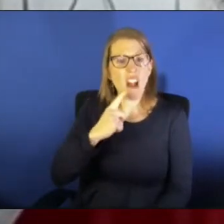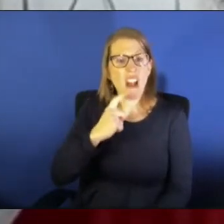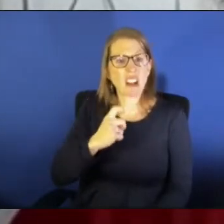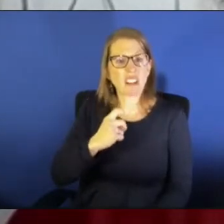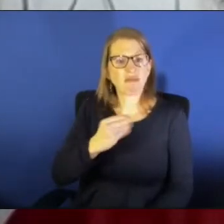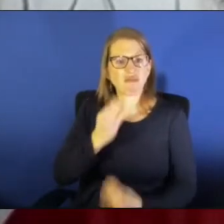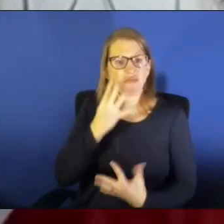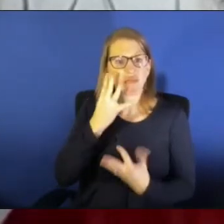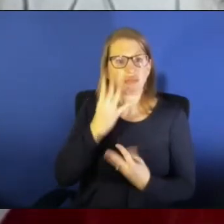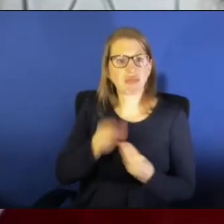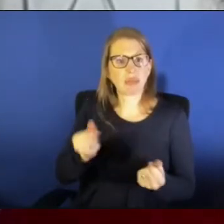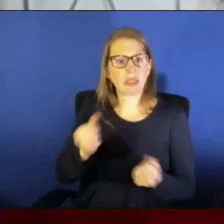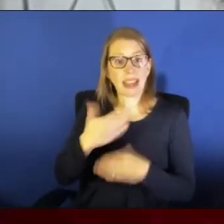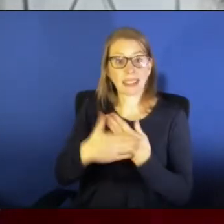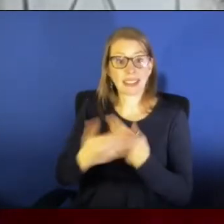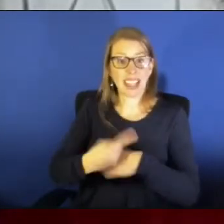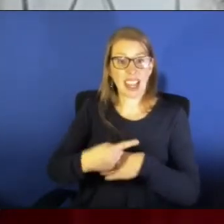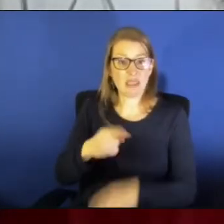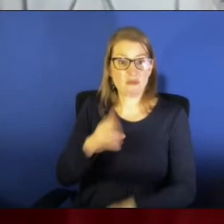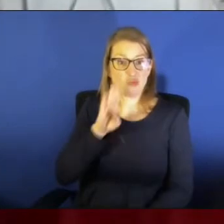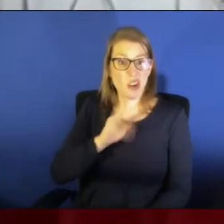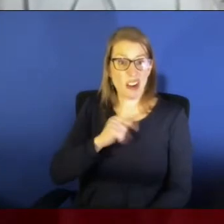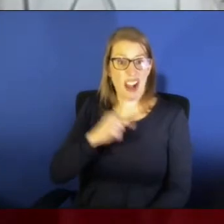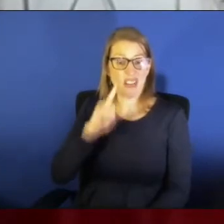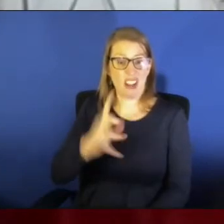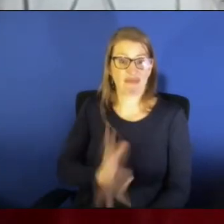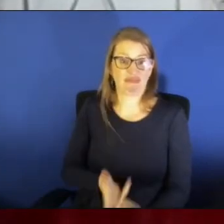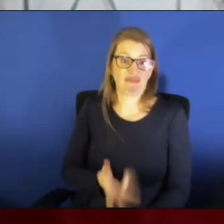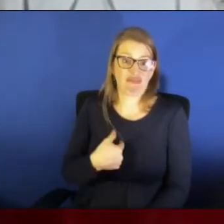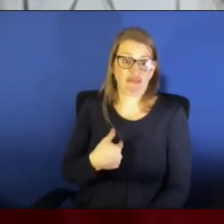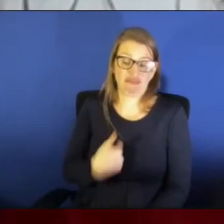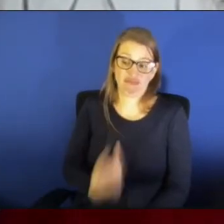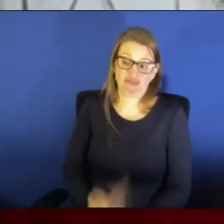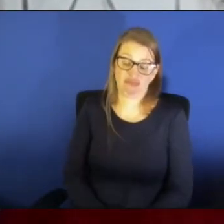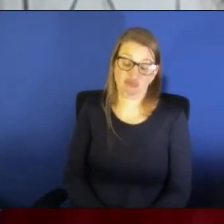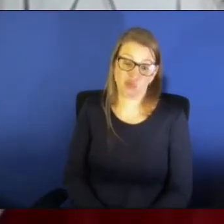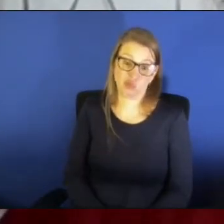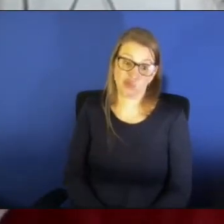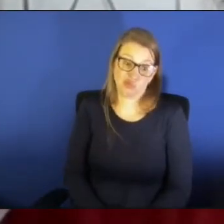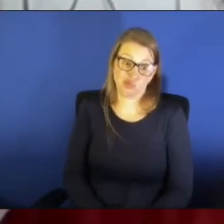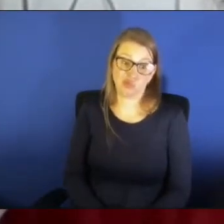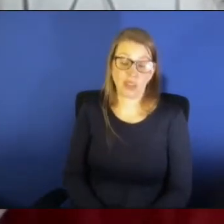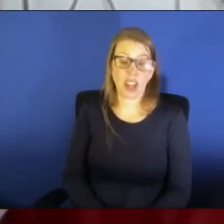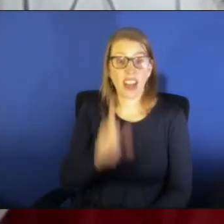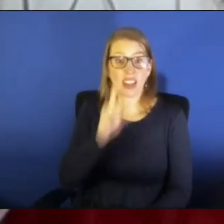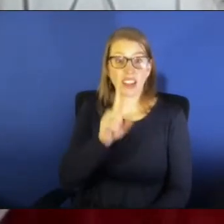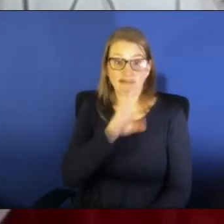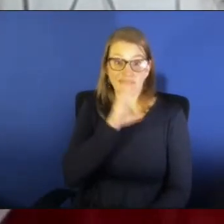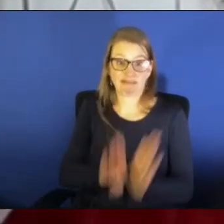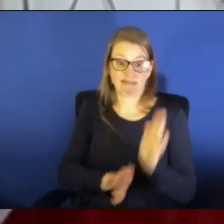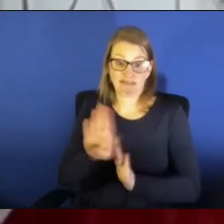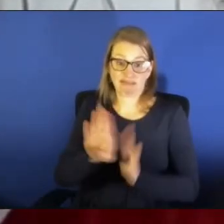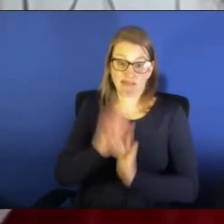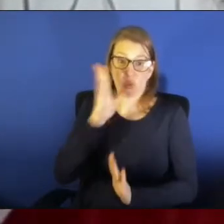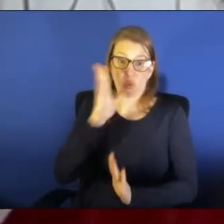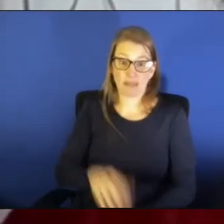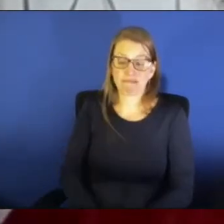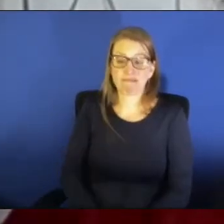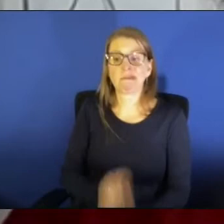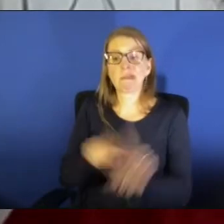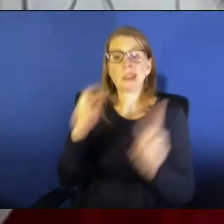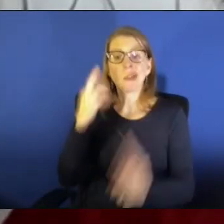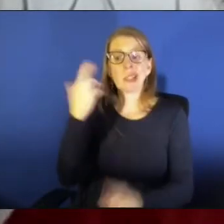day it's brown. So I thought I was kind of immune to this thing, but obviously I found out different. But no, I never